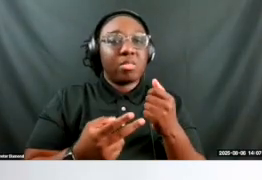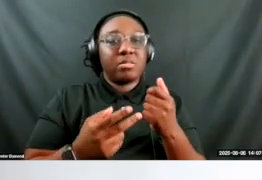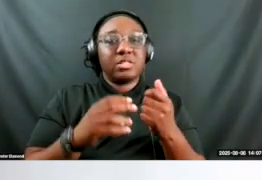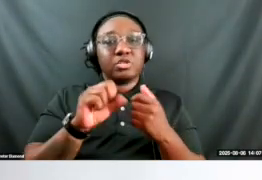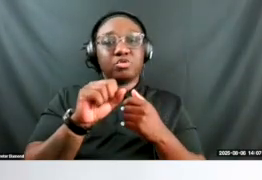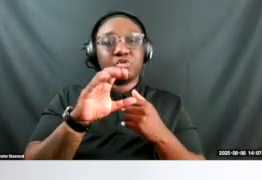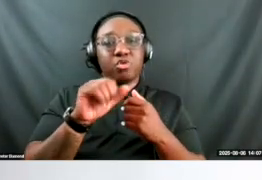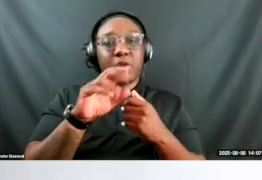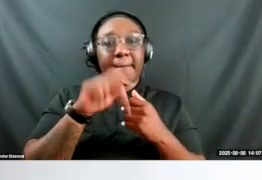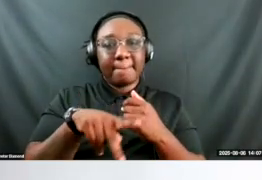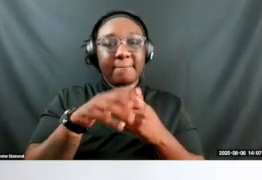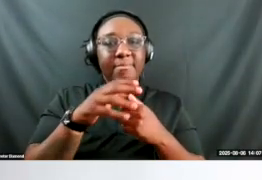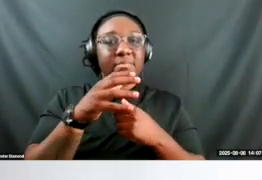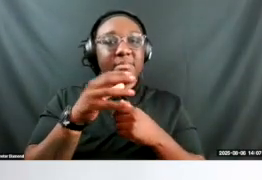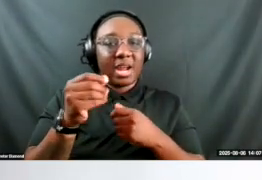to change.